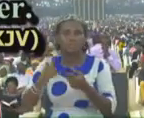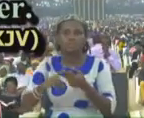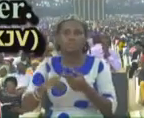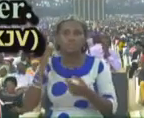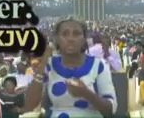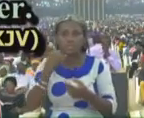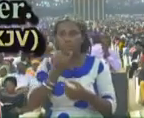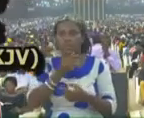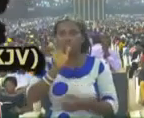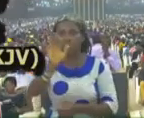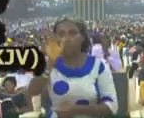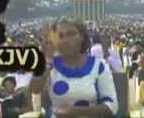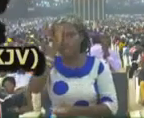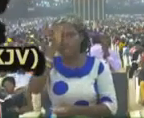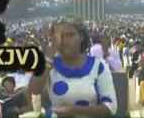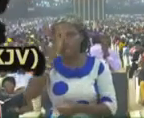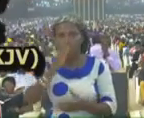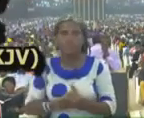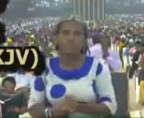your father.